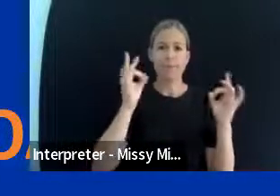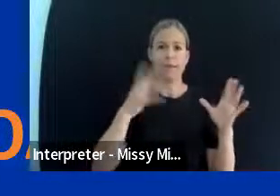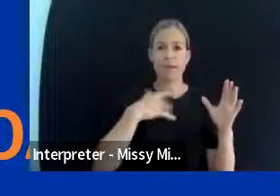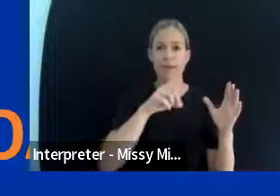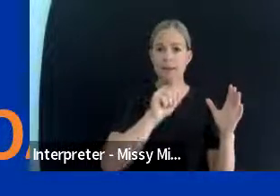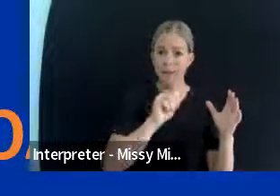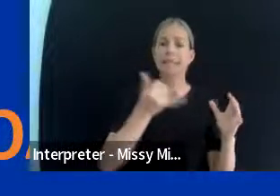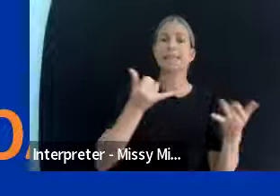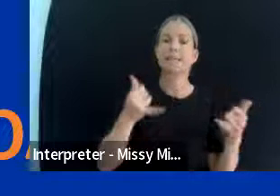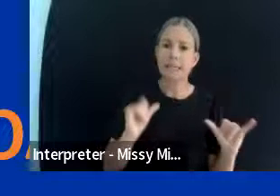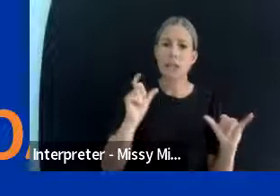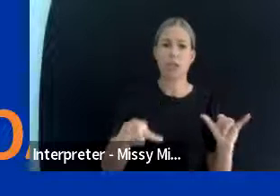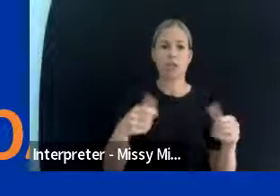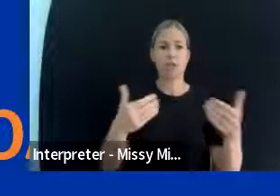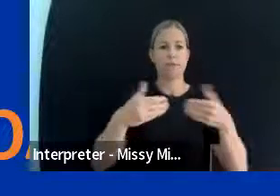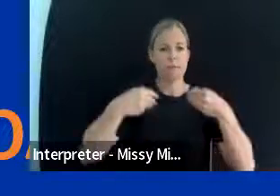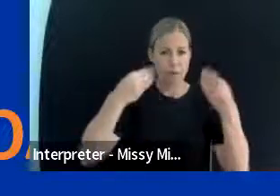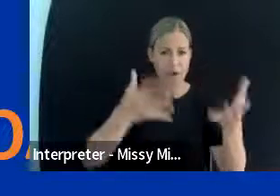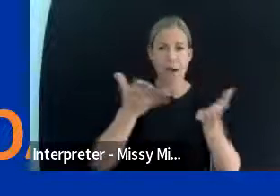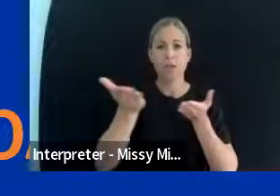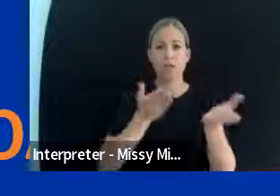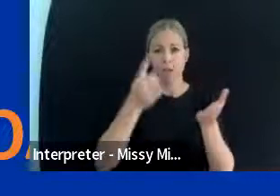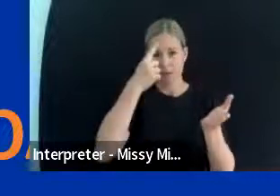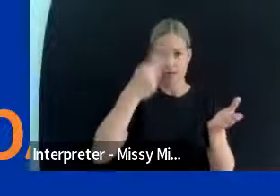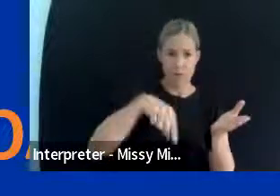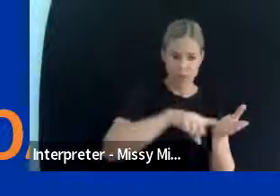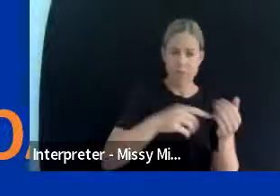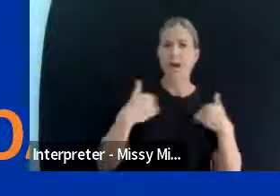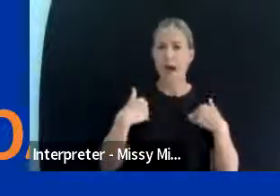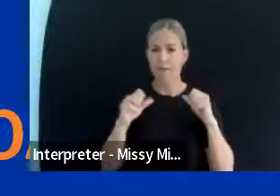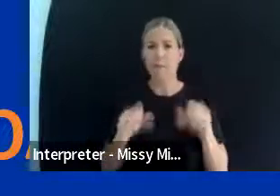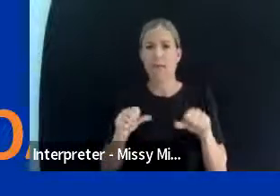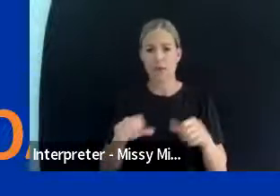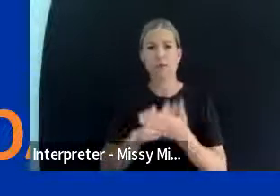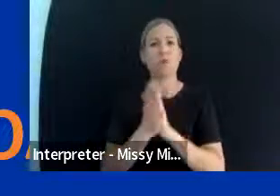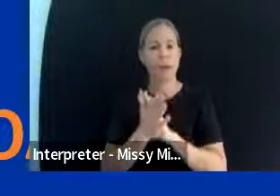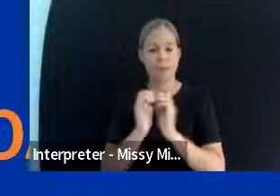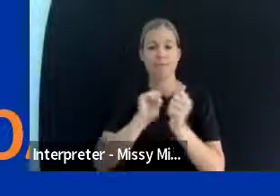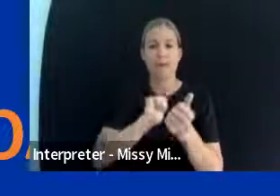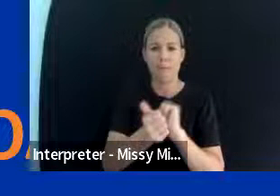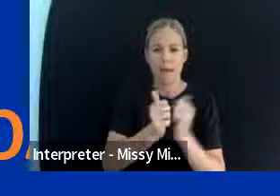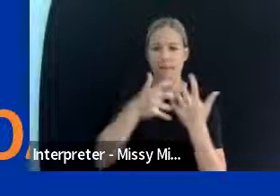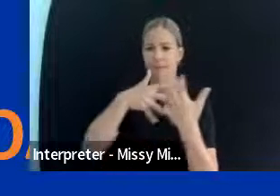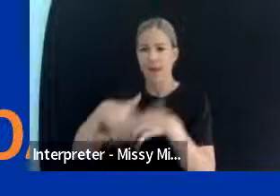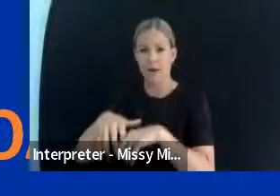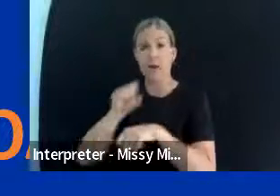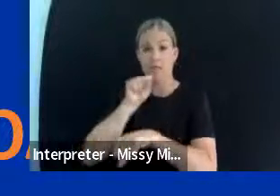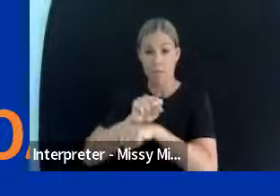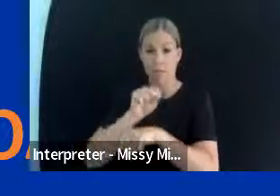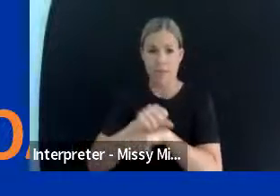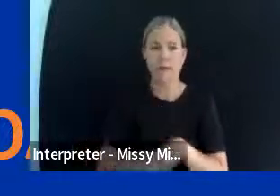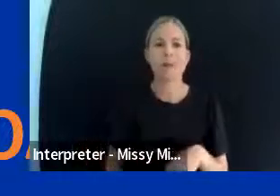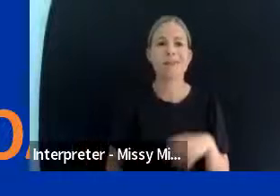opportunity to receive the services necessary to ensure the maximum potential to achieve competitive integrated employment. And so we have these priorities